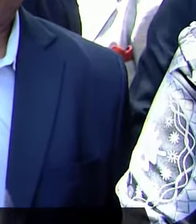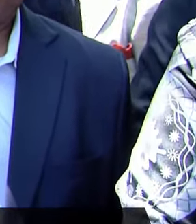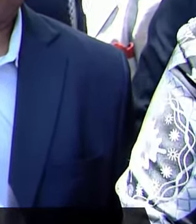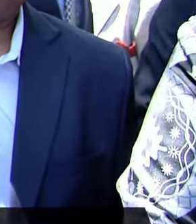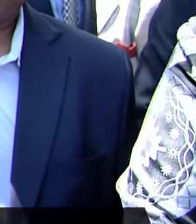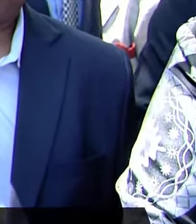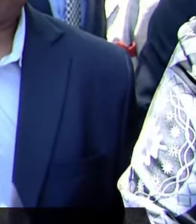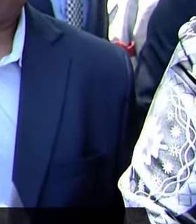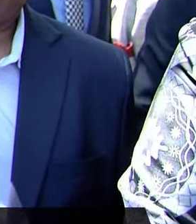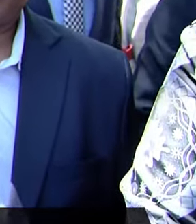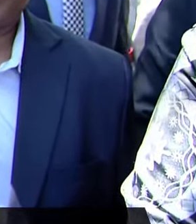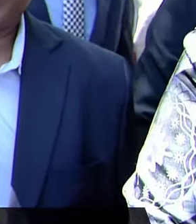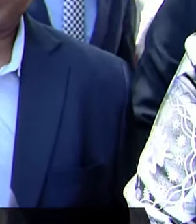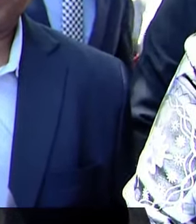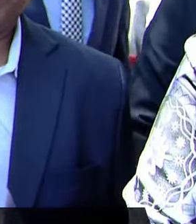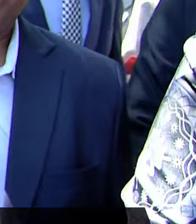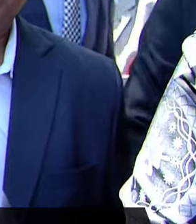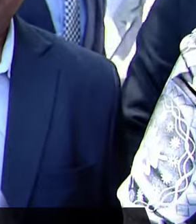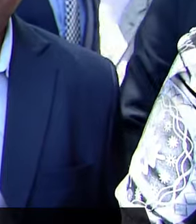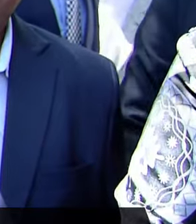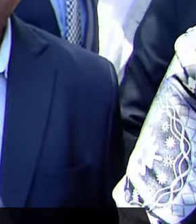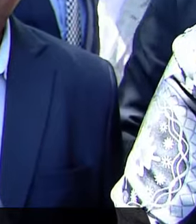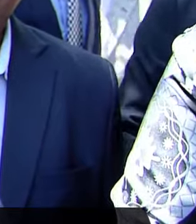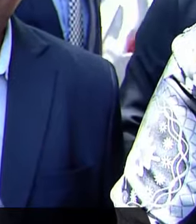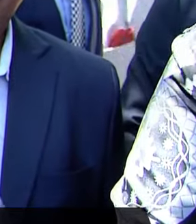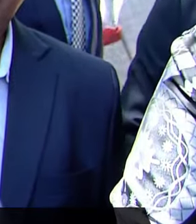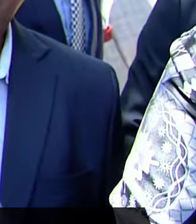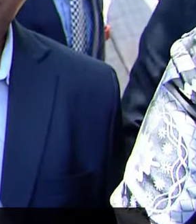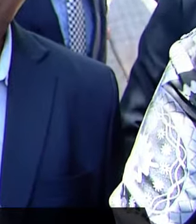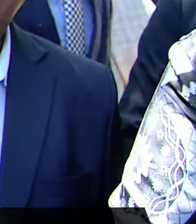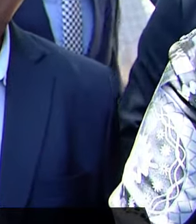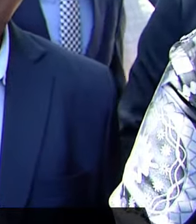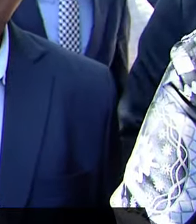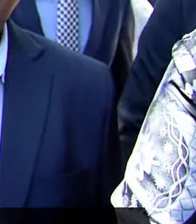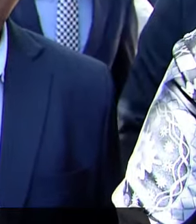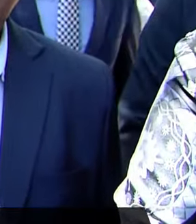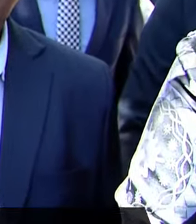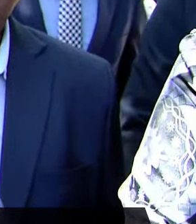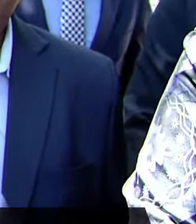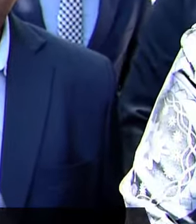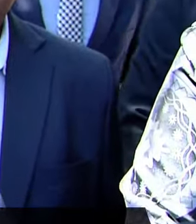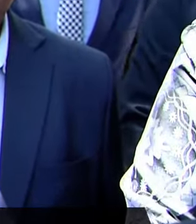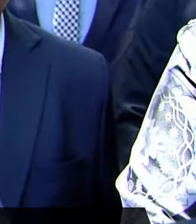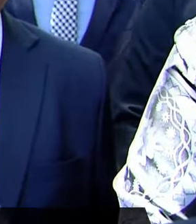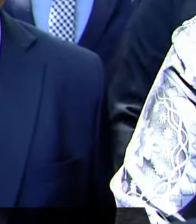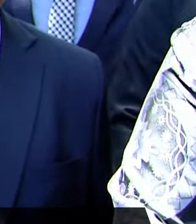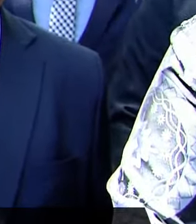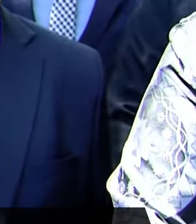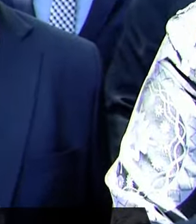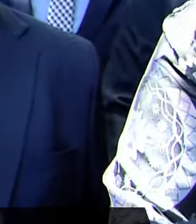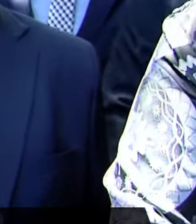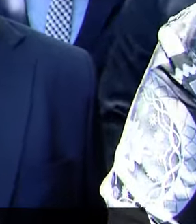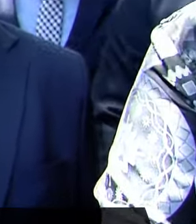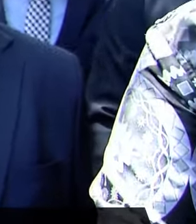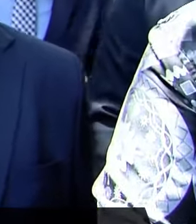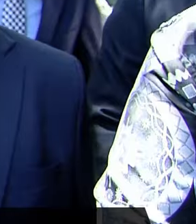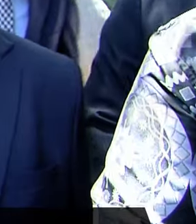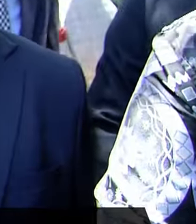have been identified by everybody. An economy that's declining, unemployment,